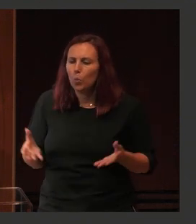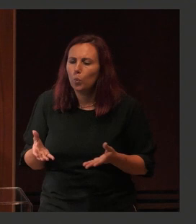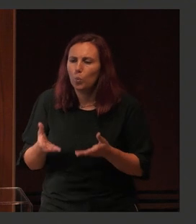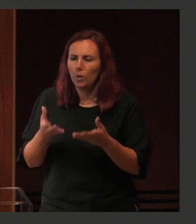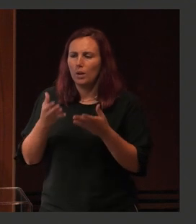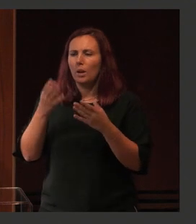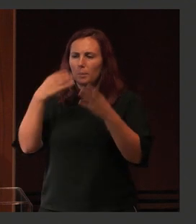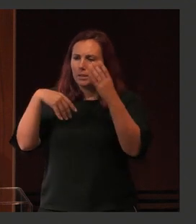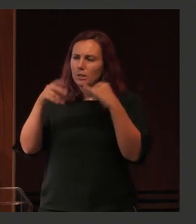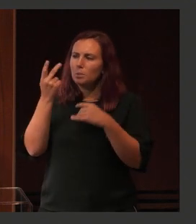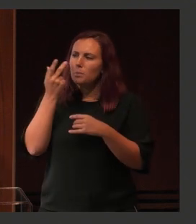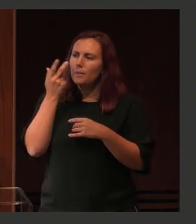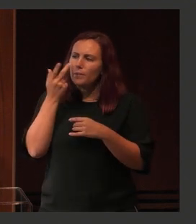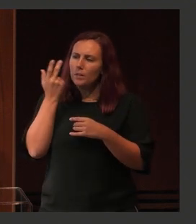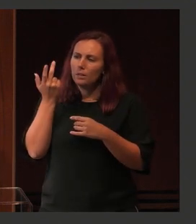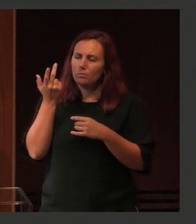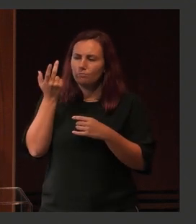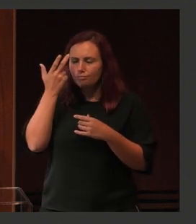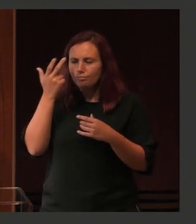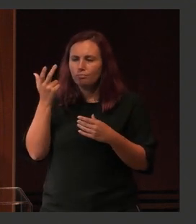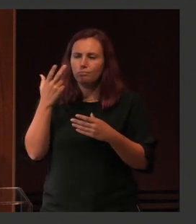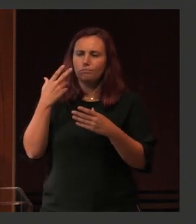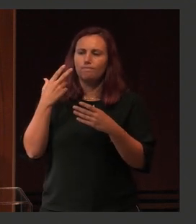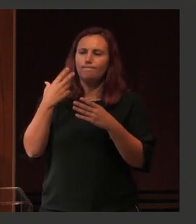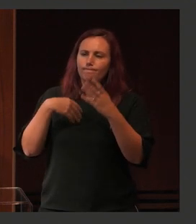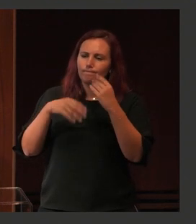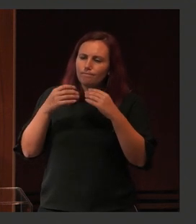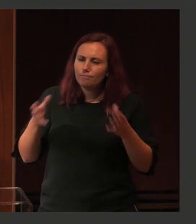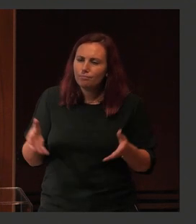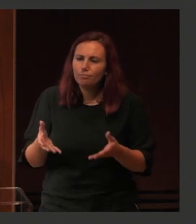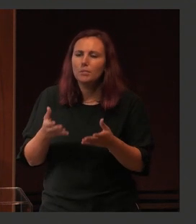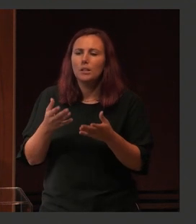a special goal, I think, for you as well.